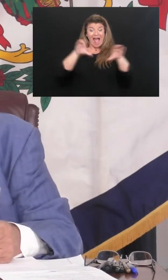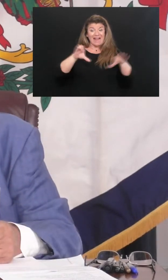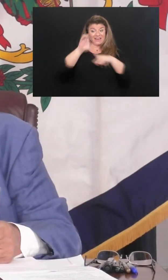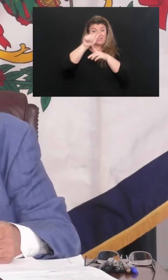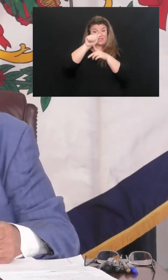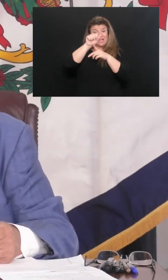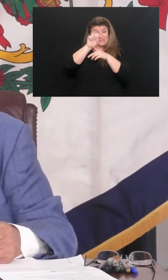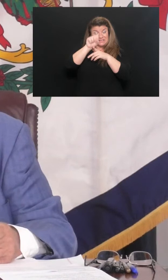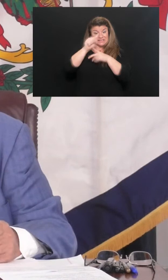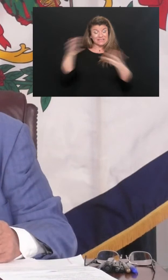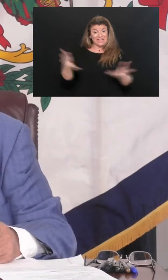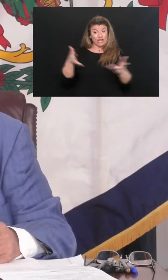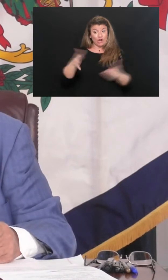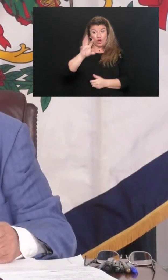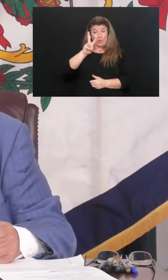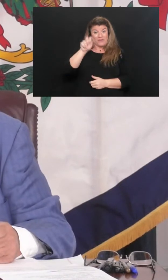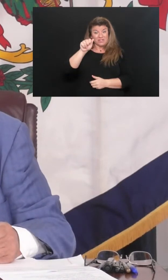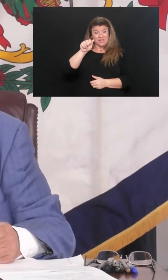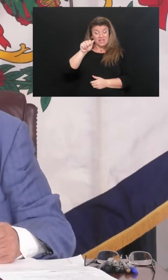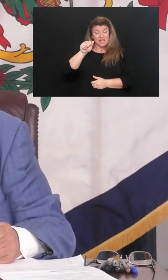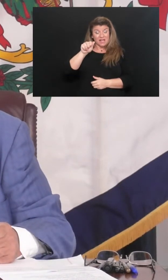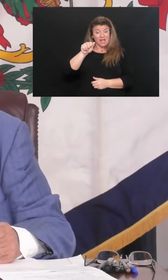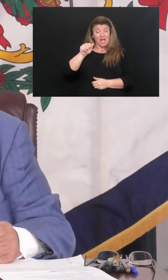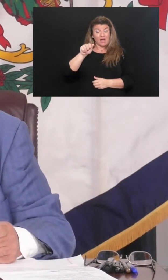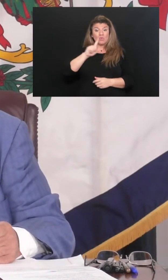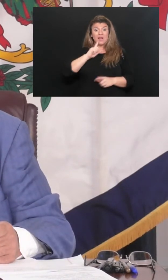West Virginia got up to